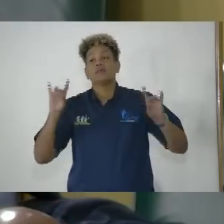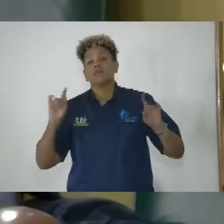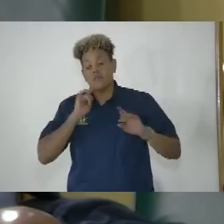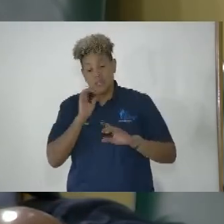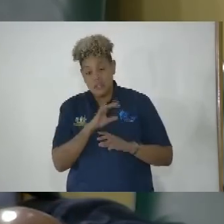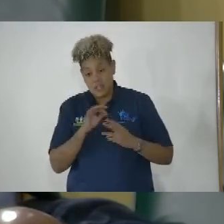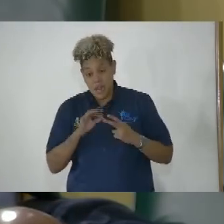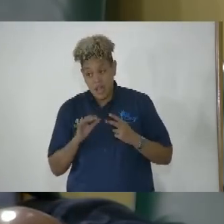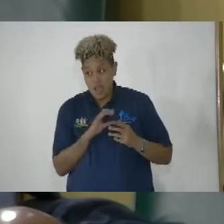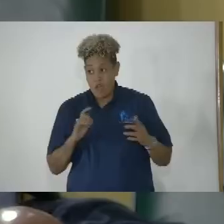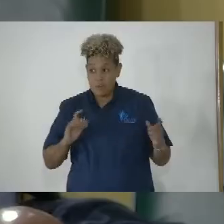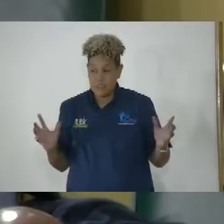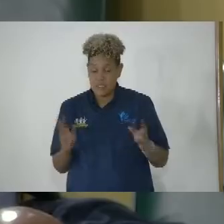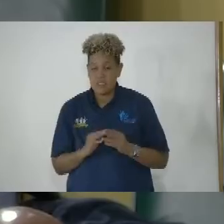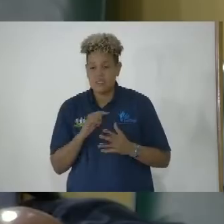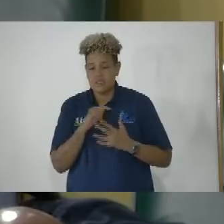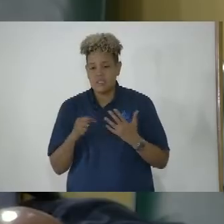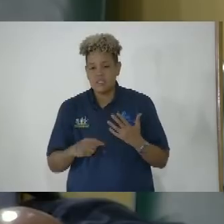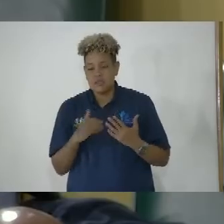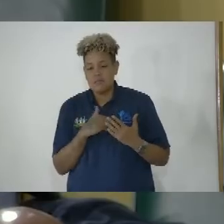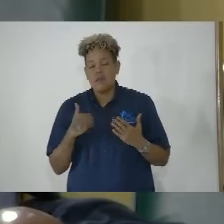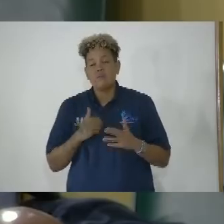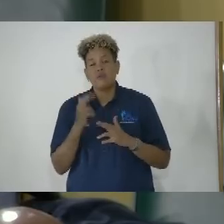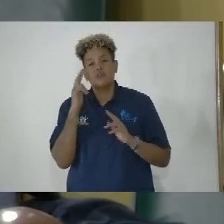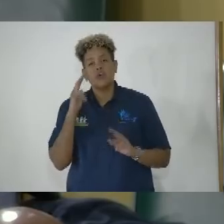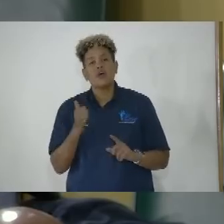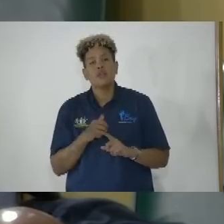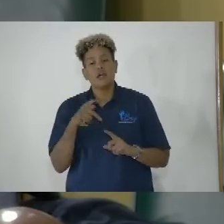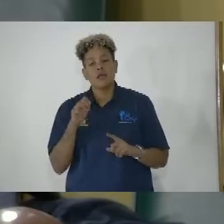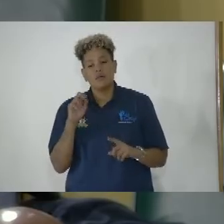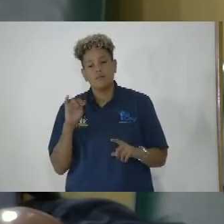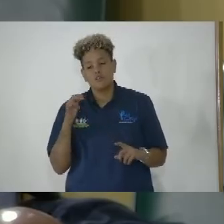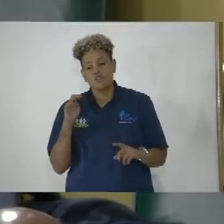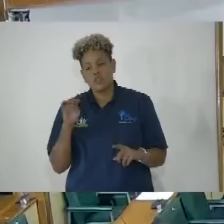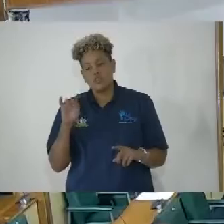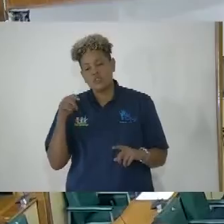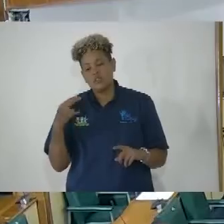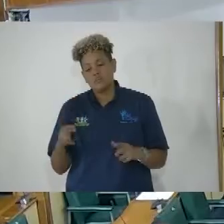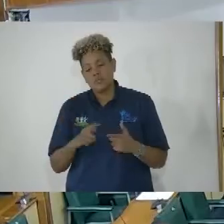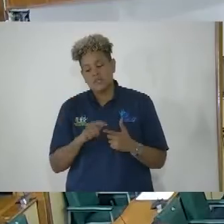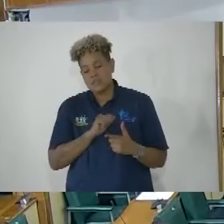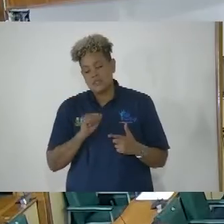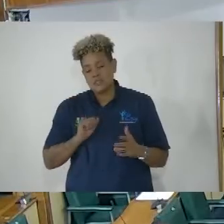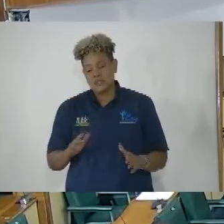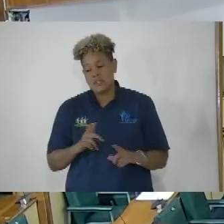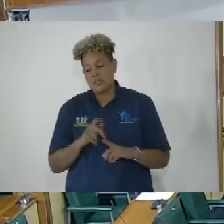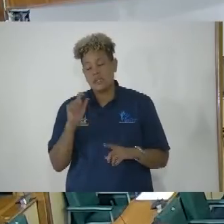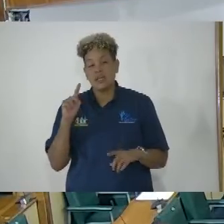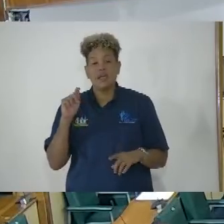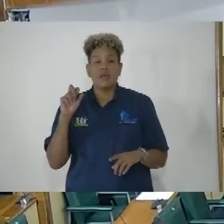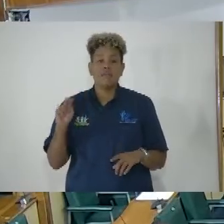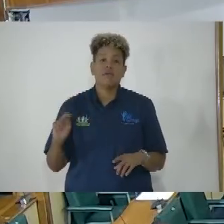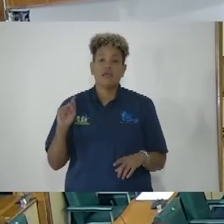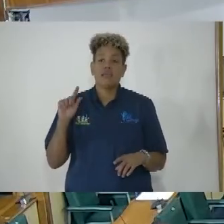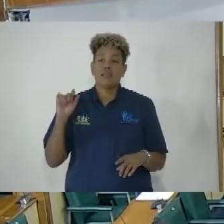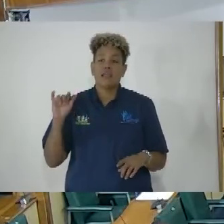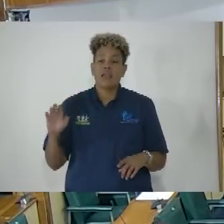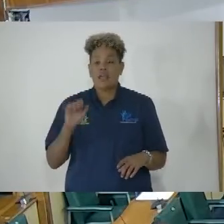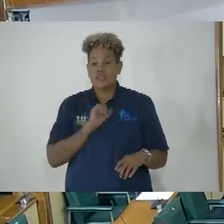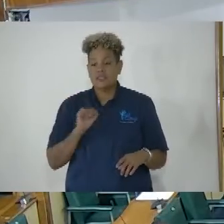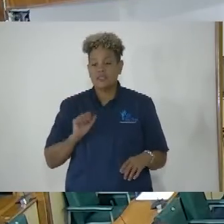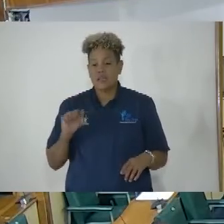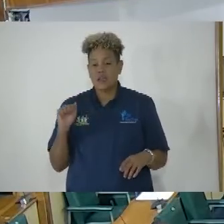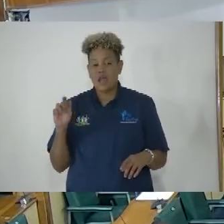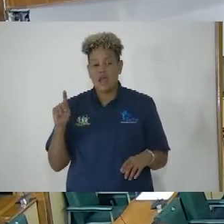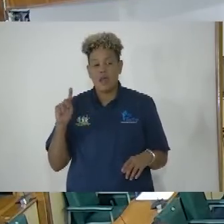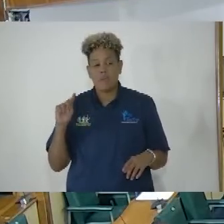committee comprising the following members: the Honorable Kamina Johnson-Smith, Senator Cavan Gale, Senator Abka